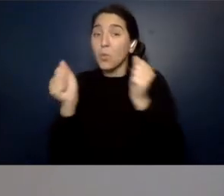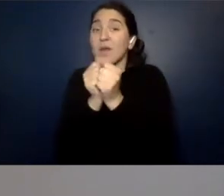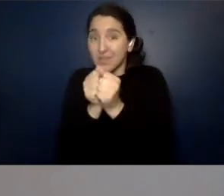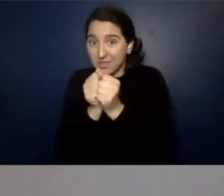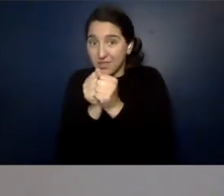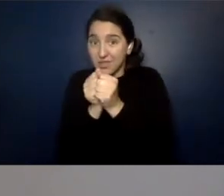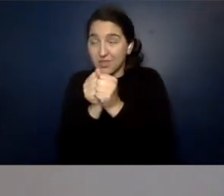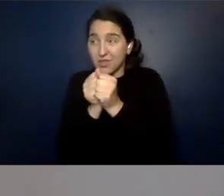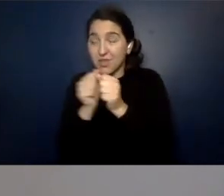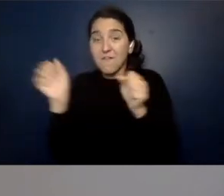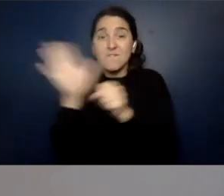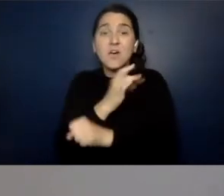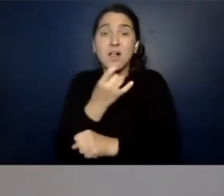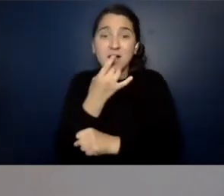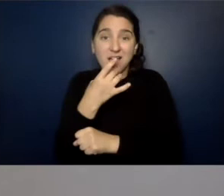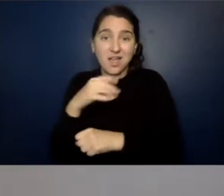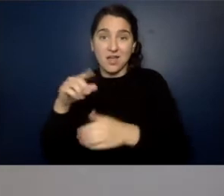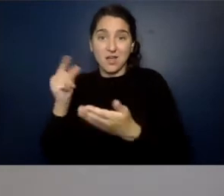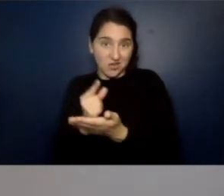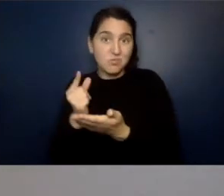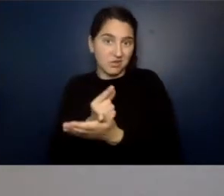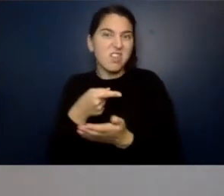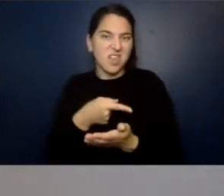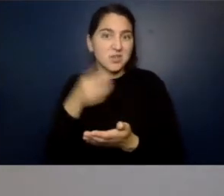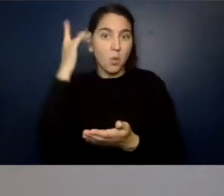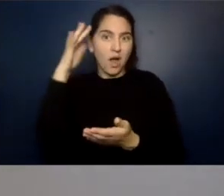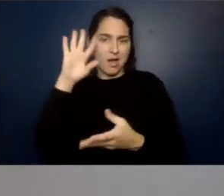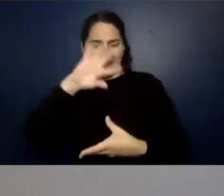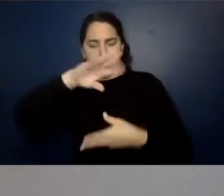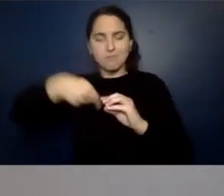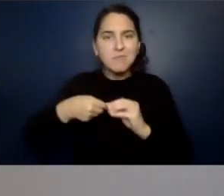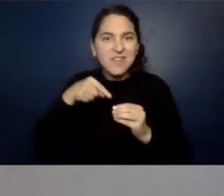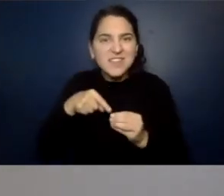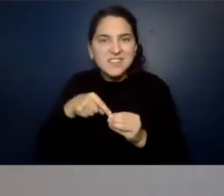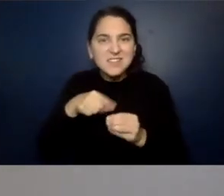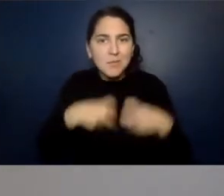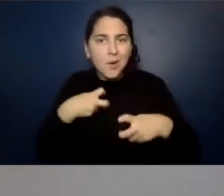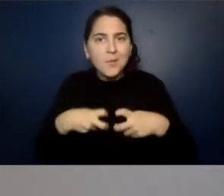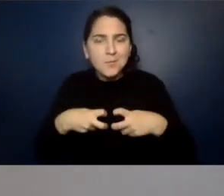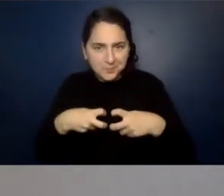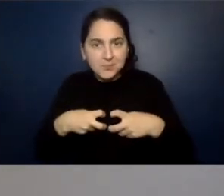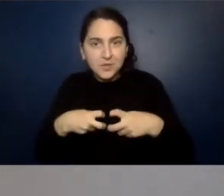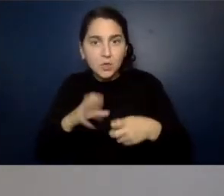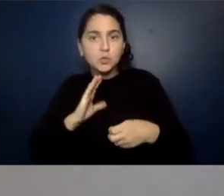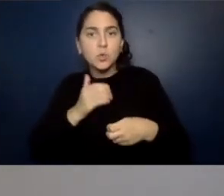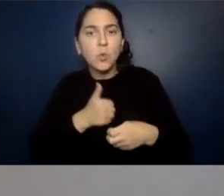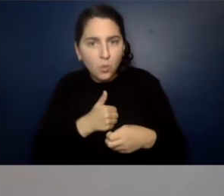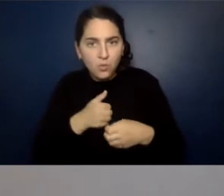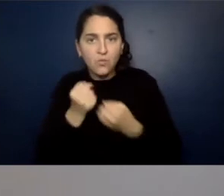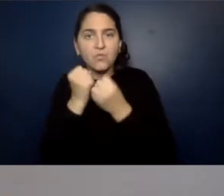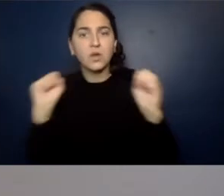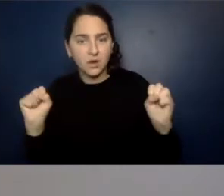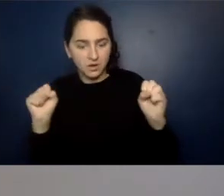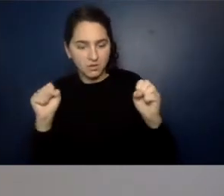fact that soul freedom under the gospel means that the individual is invaluable, unique,